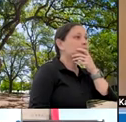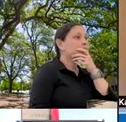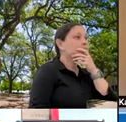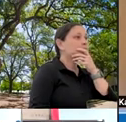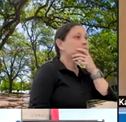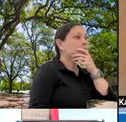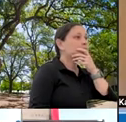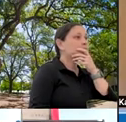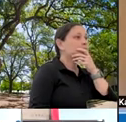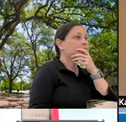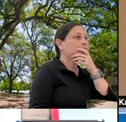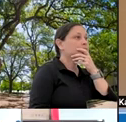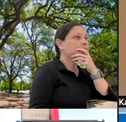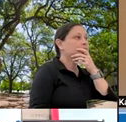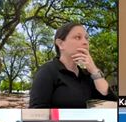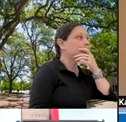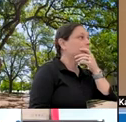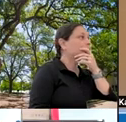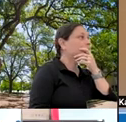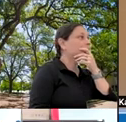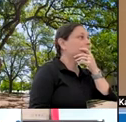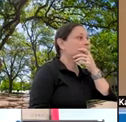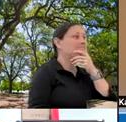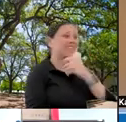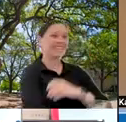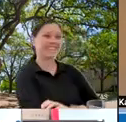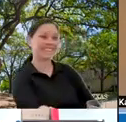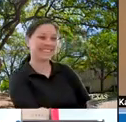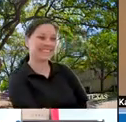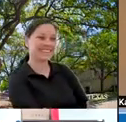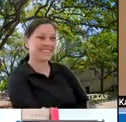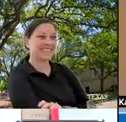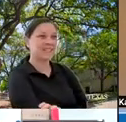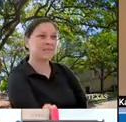anything comes to mind, I'm looking for these speaking objects again.